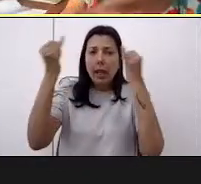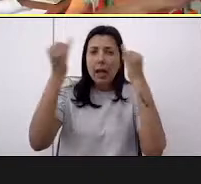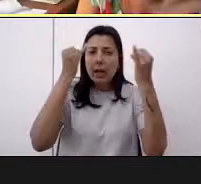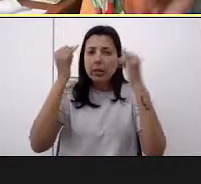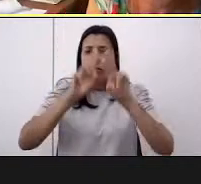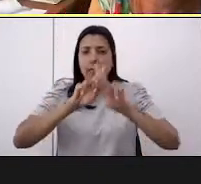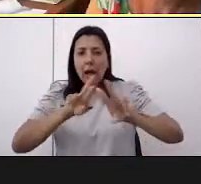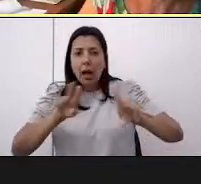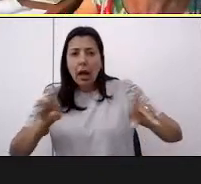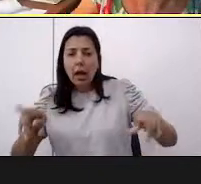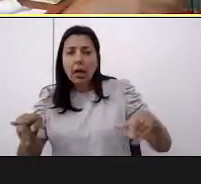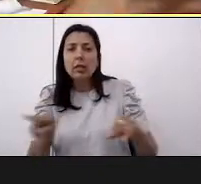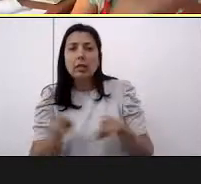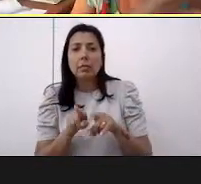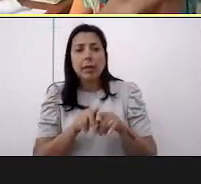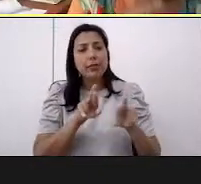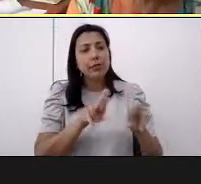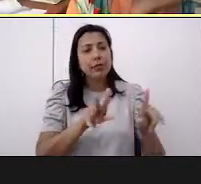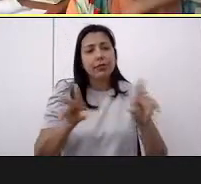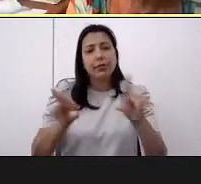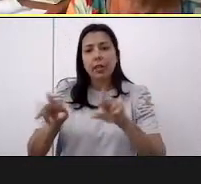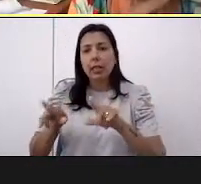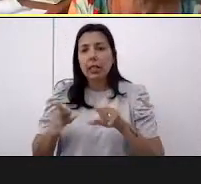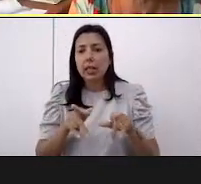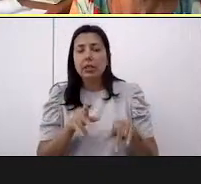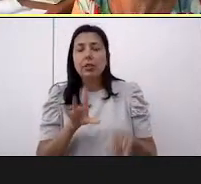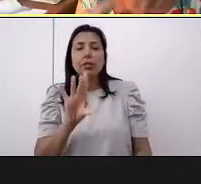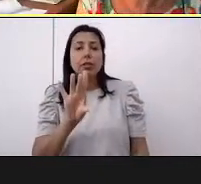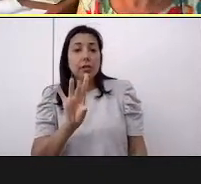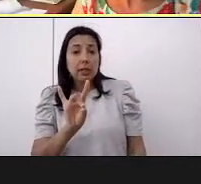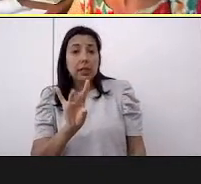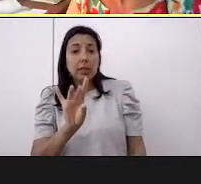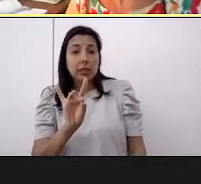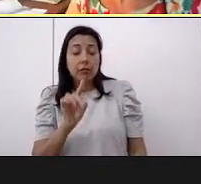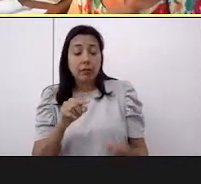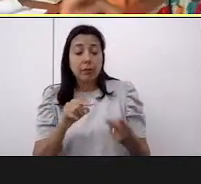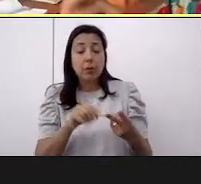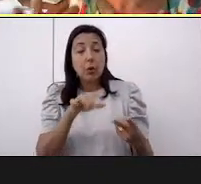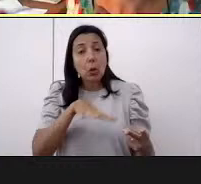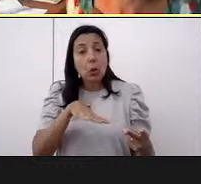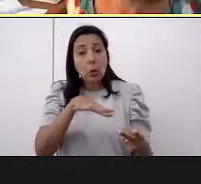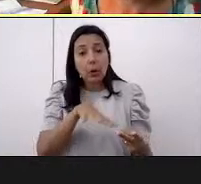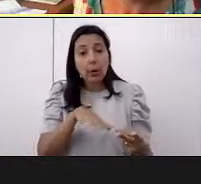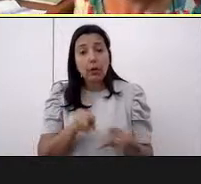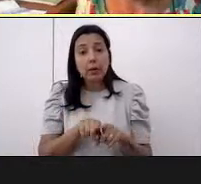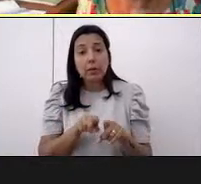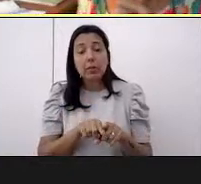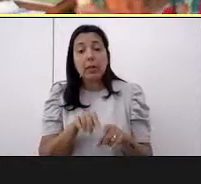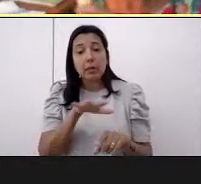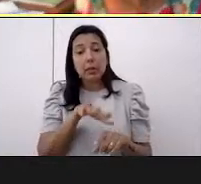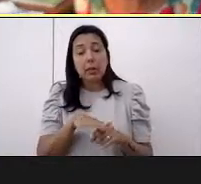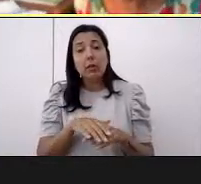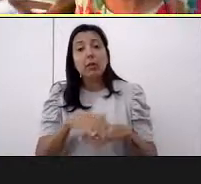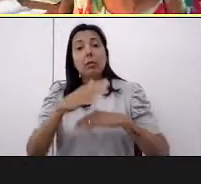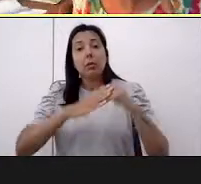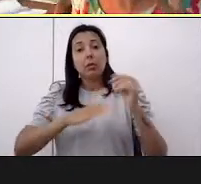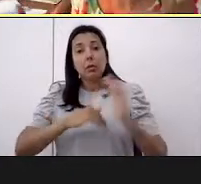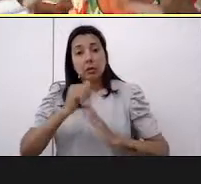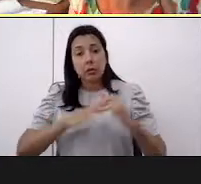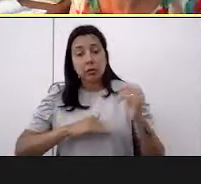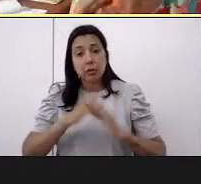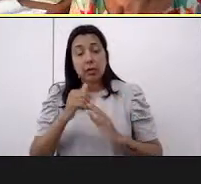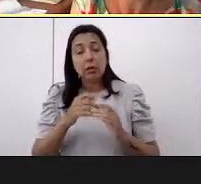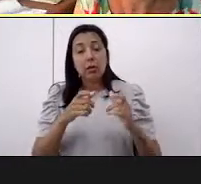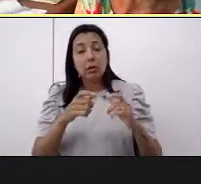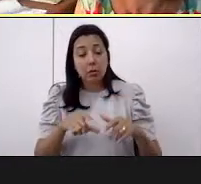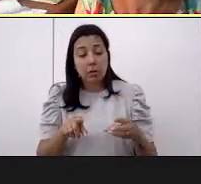the scientific forum, sectoral or professional forums, and civil society forum, which bring